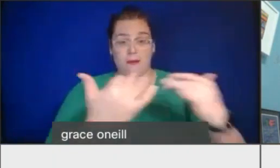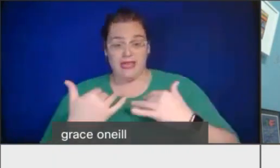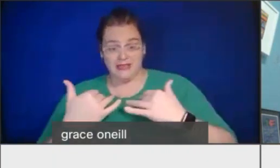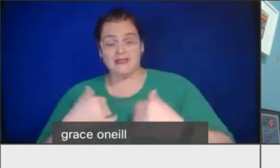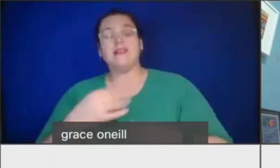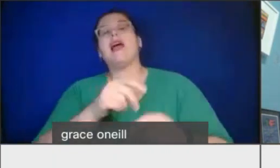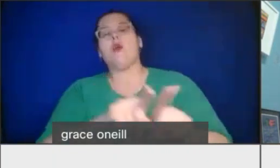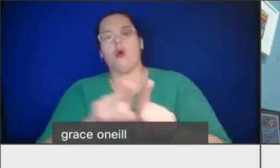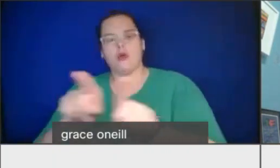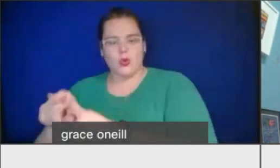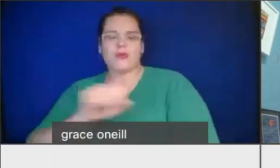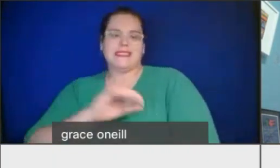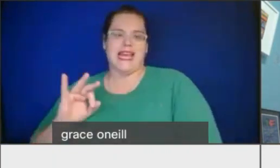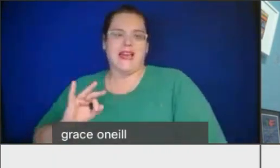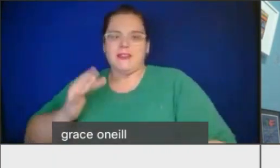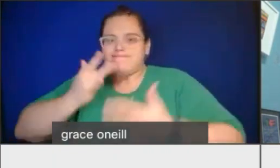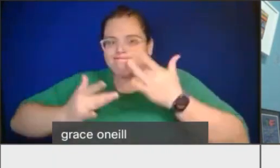issues.